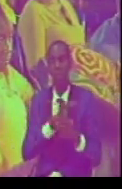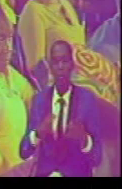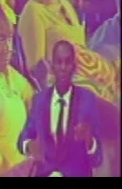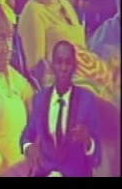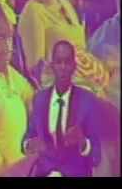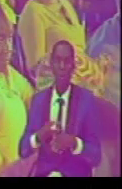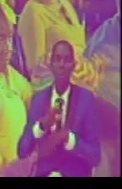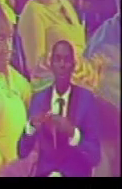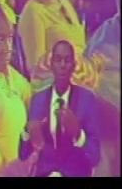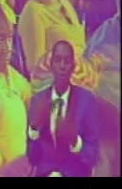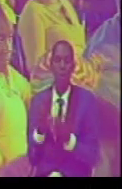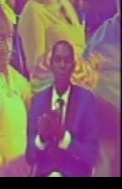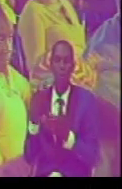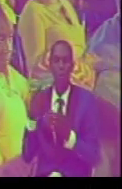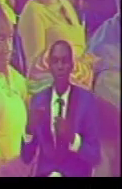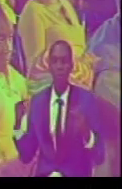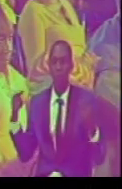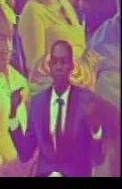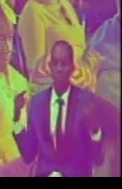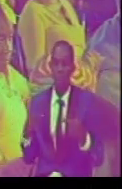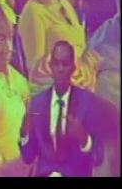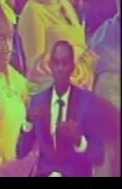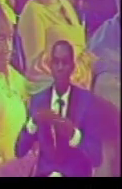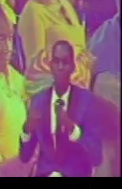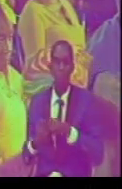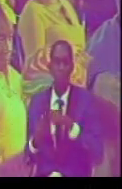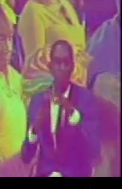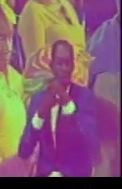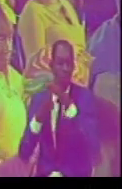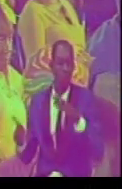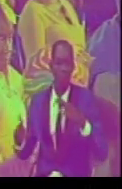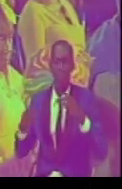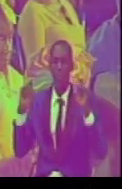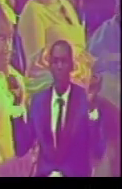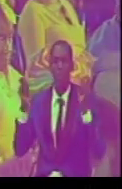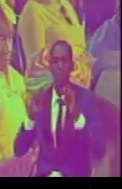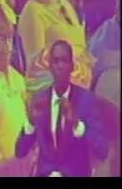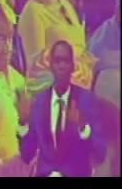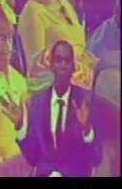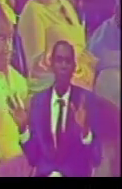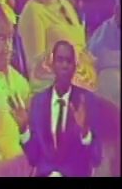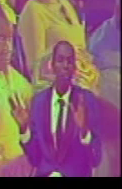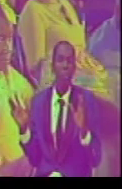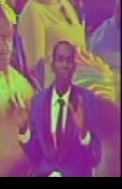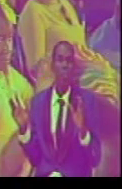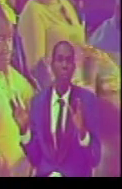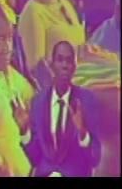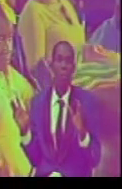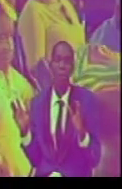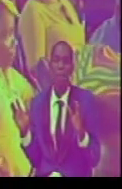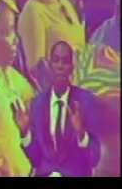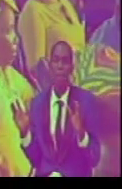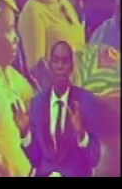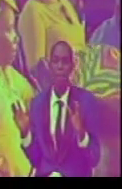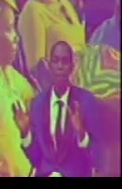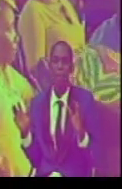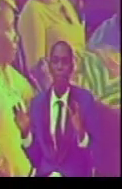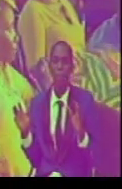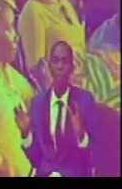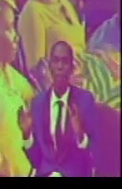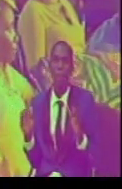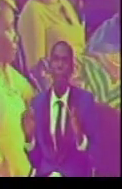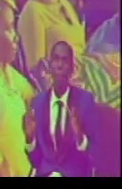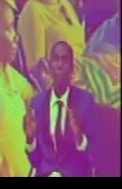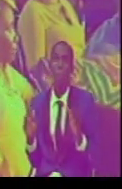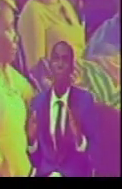he gave his life to Christ, all of those afflictions disappeared. Praise the Lord. And this is